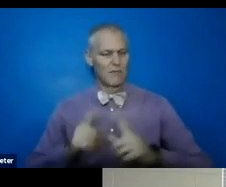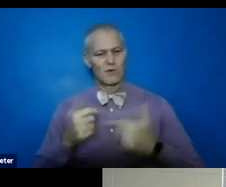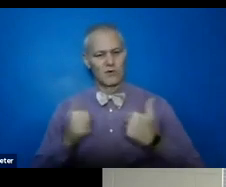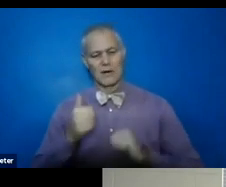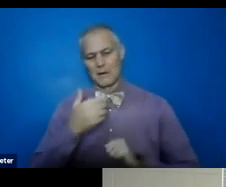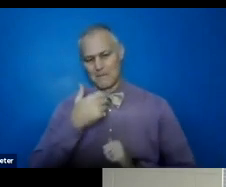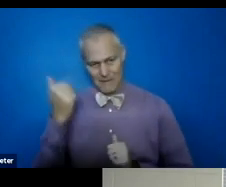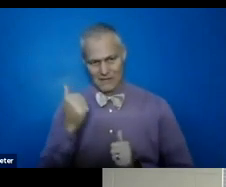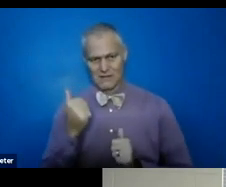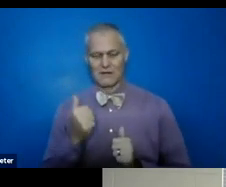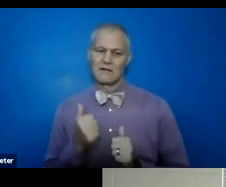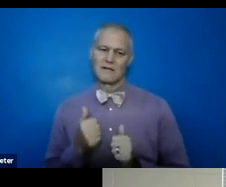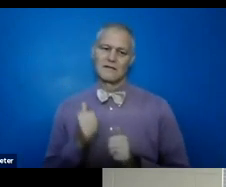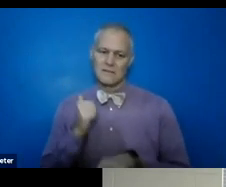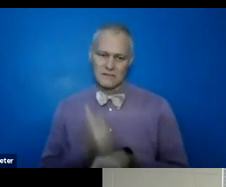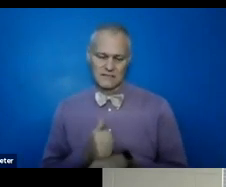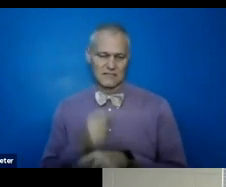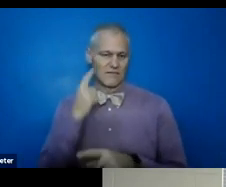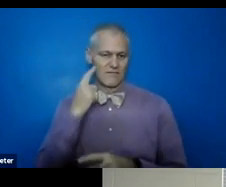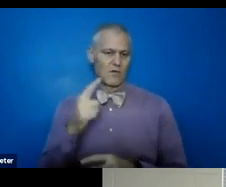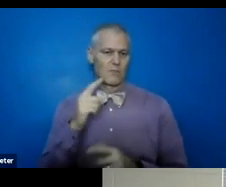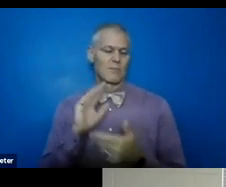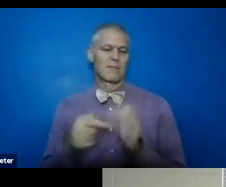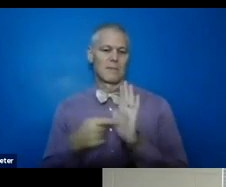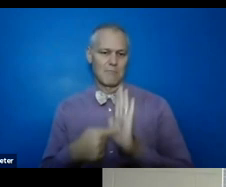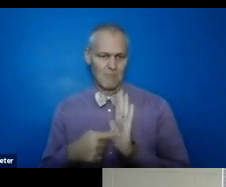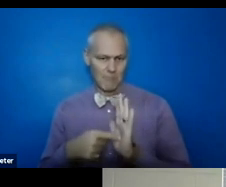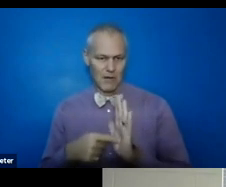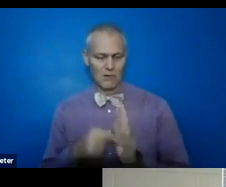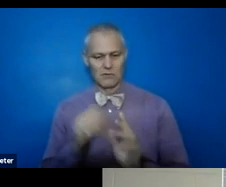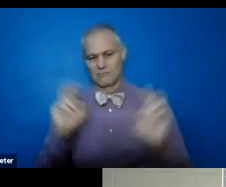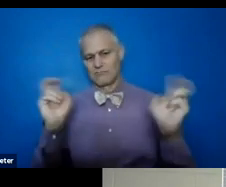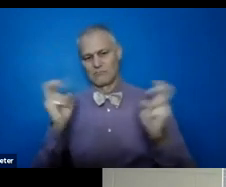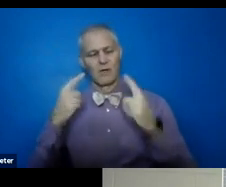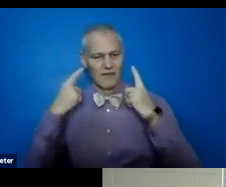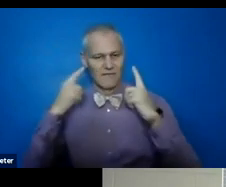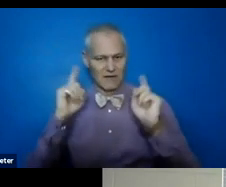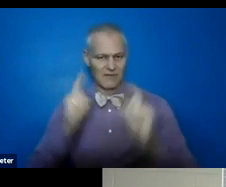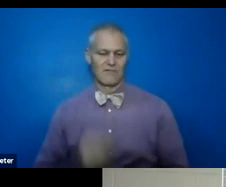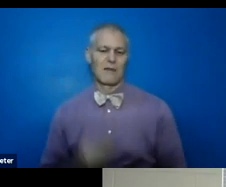way to set ourselves up to actually become a model that can be considered, effective and proven.